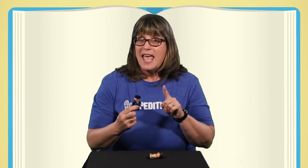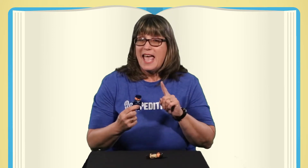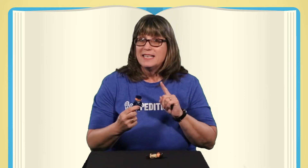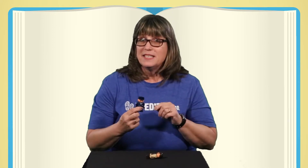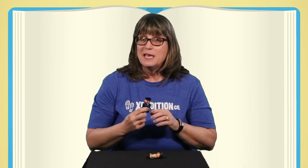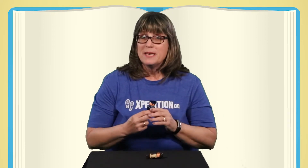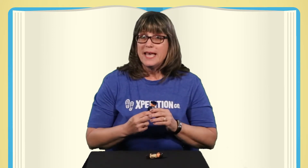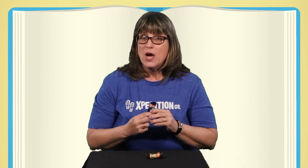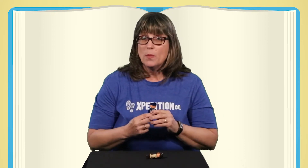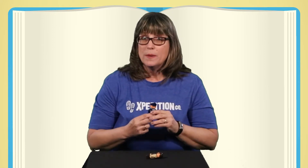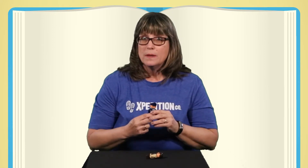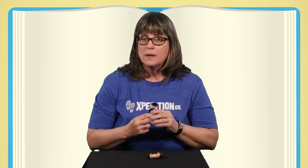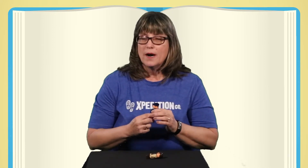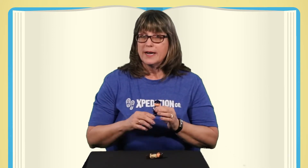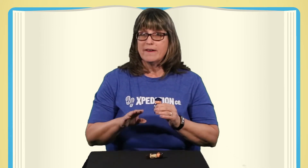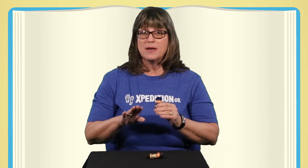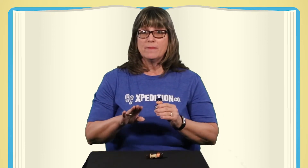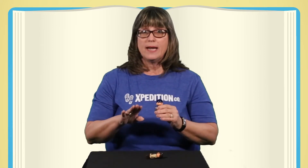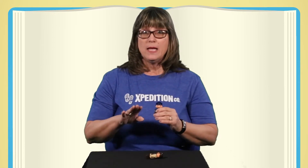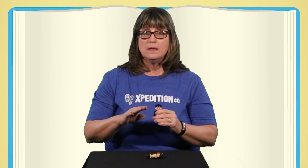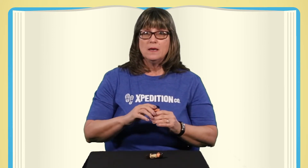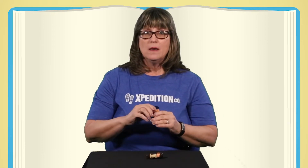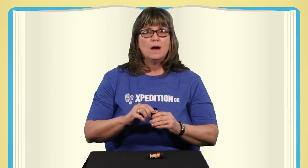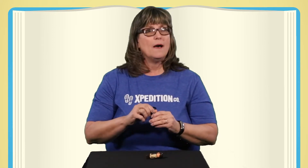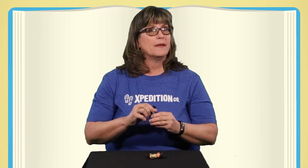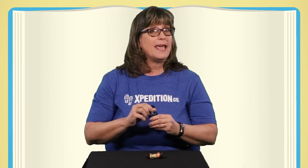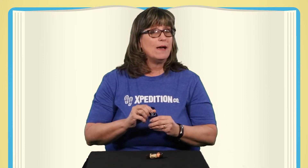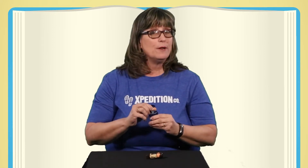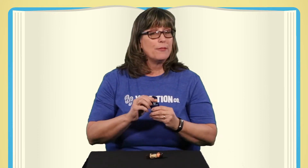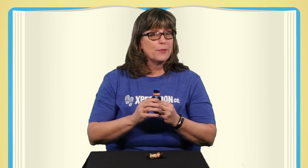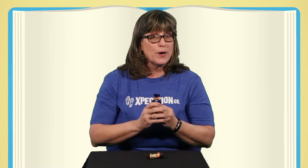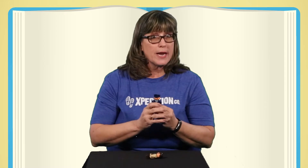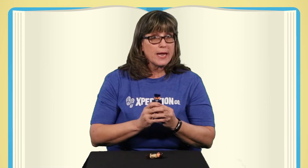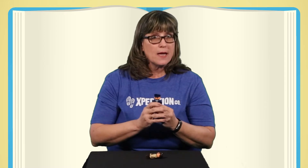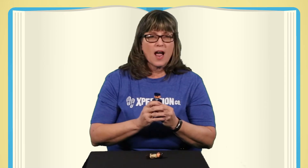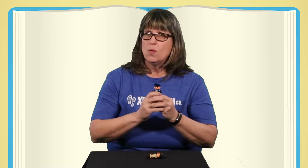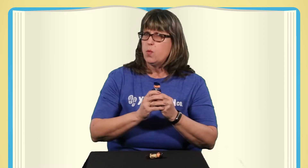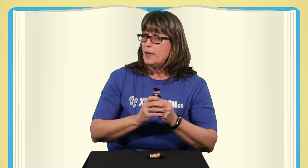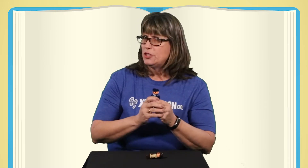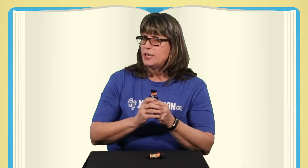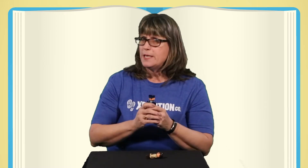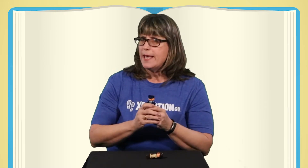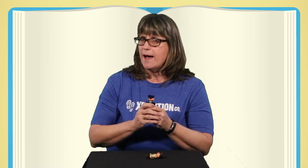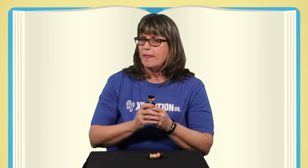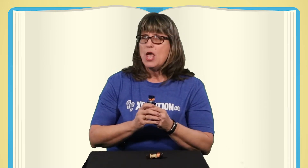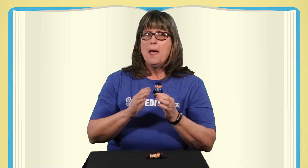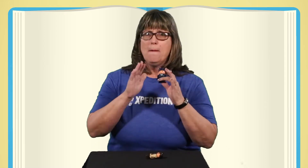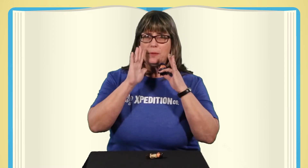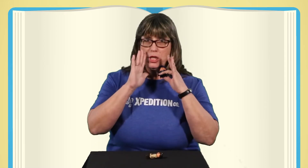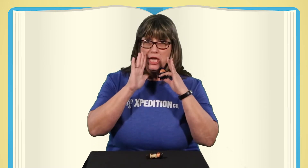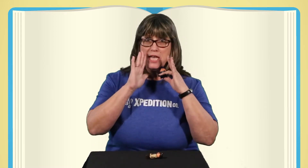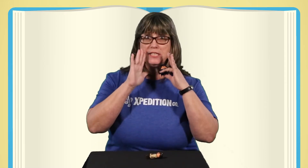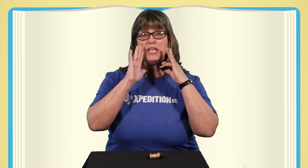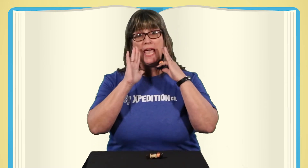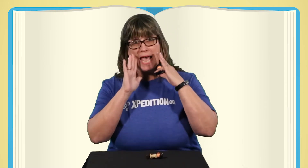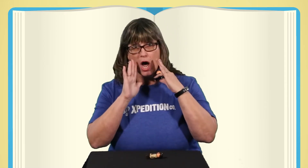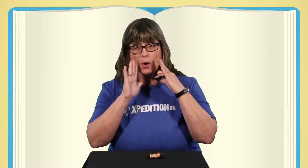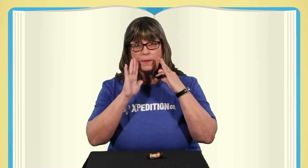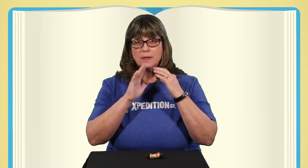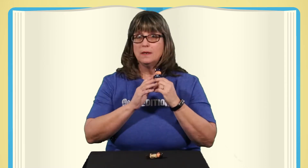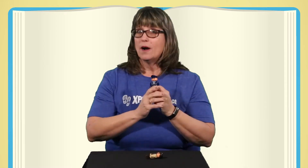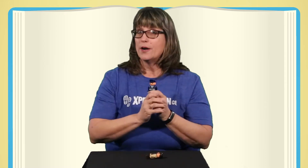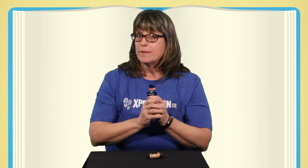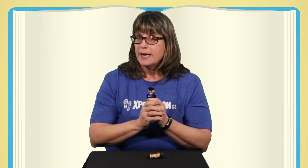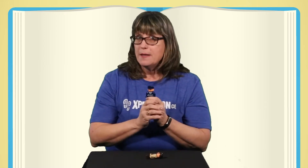Let's ask him to help. All right, everybody ready? On the count of three, I want you to yell, "Please